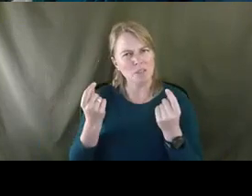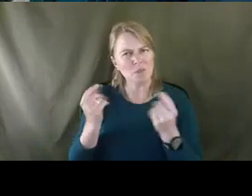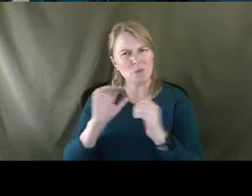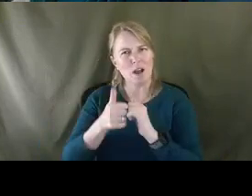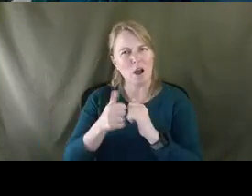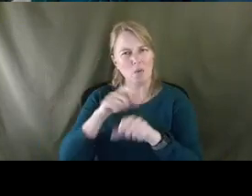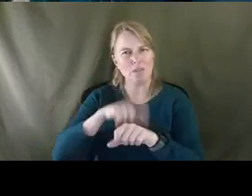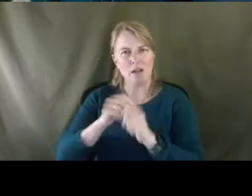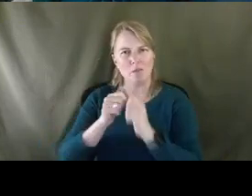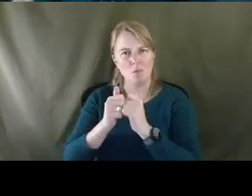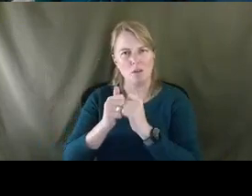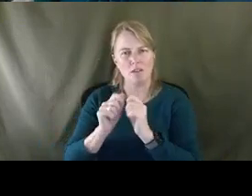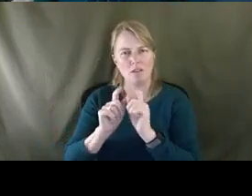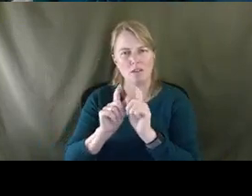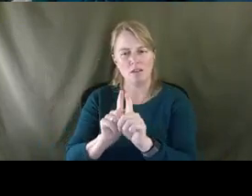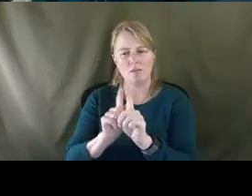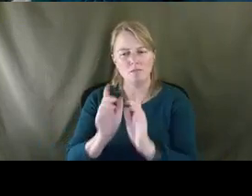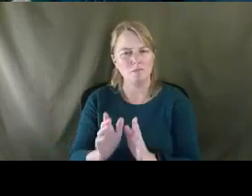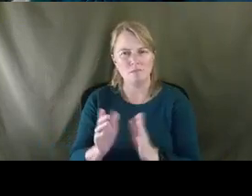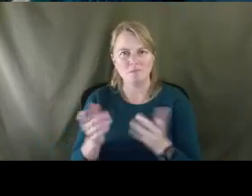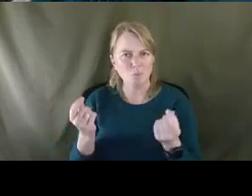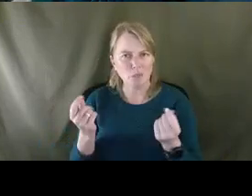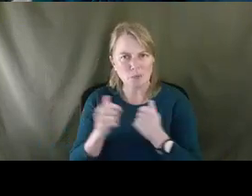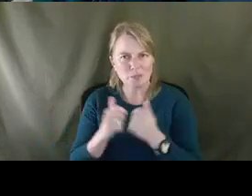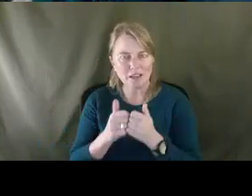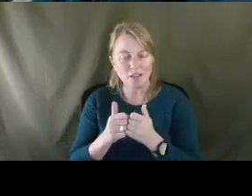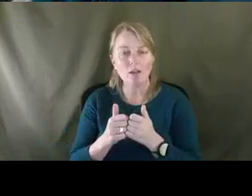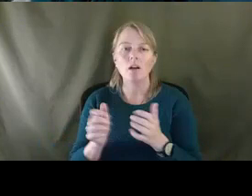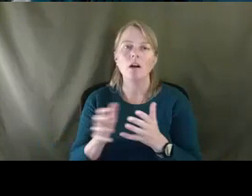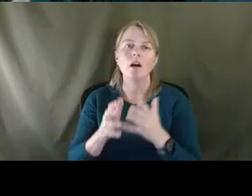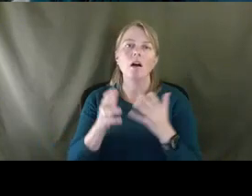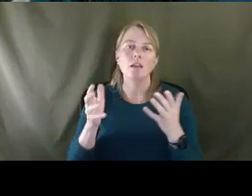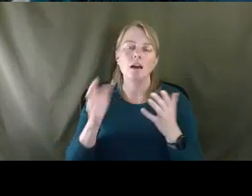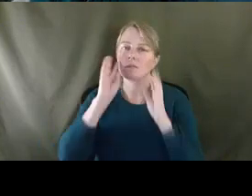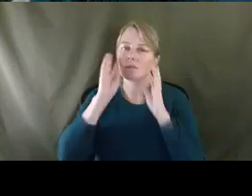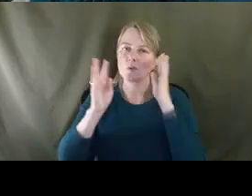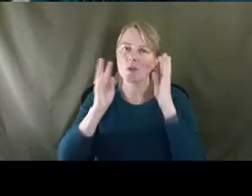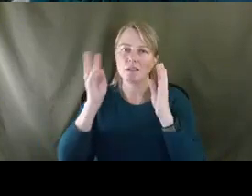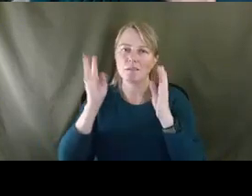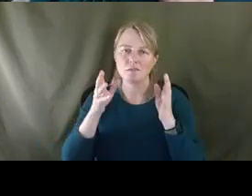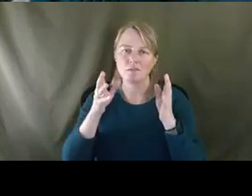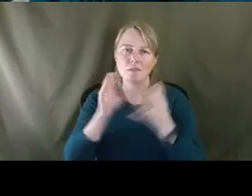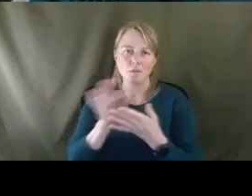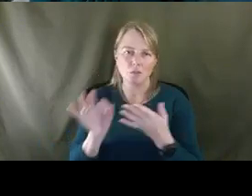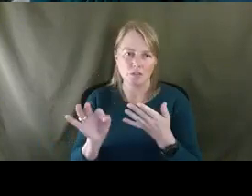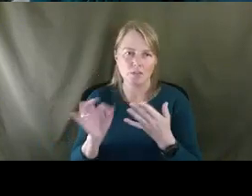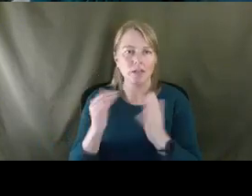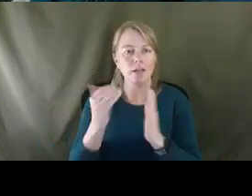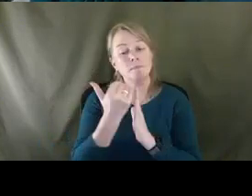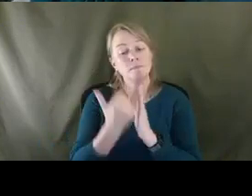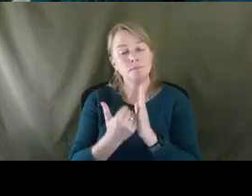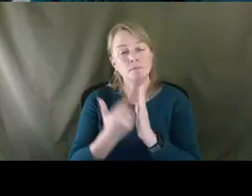it with my mentee mentor? How do we spend that time together? There's a lot of creative ways in which you can do that. I've listed some of them